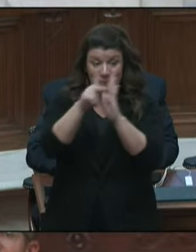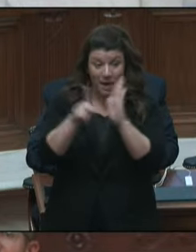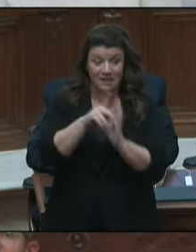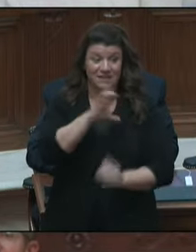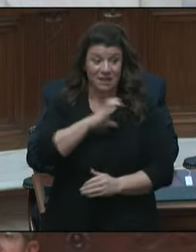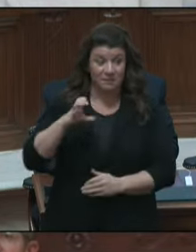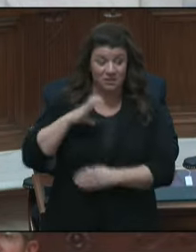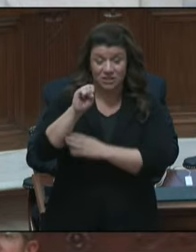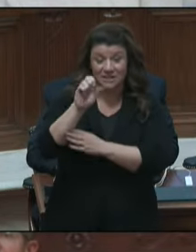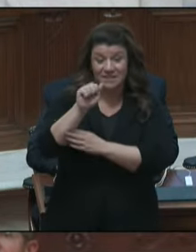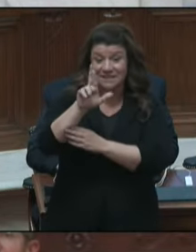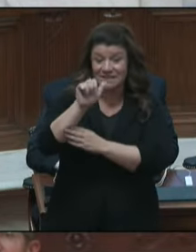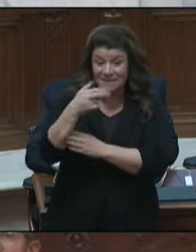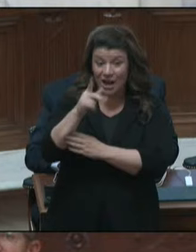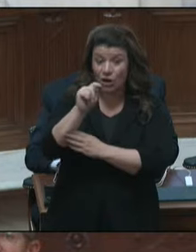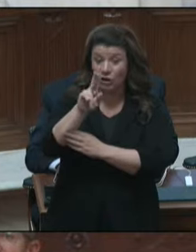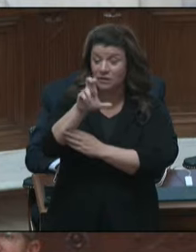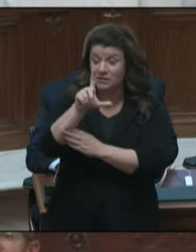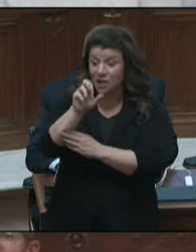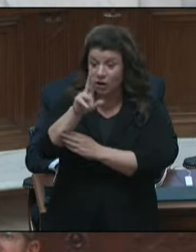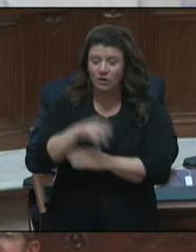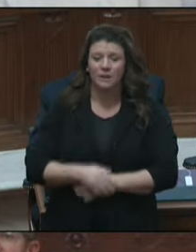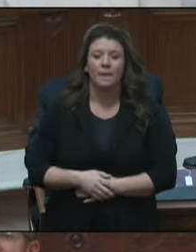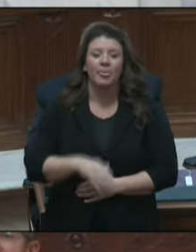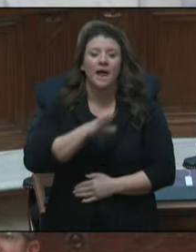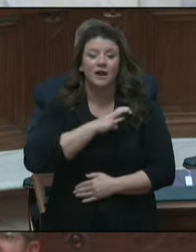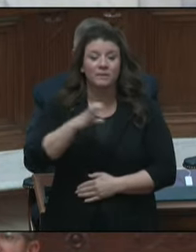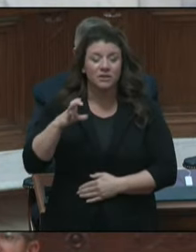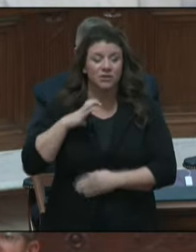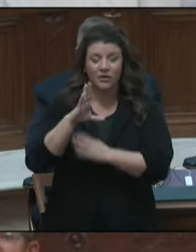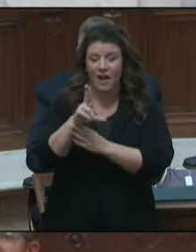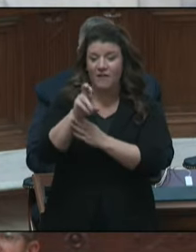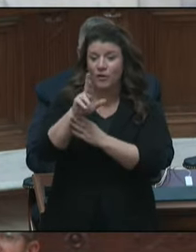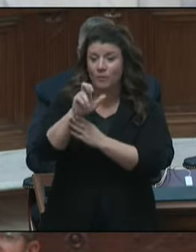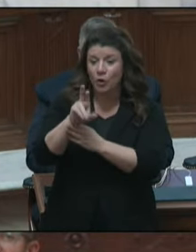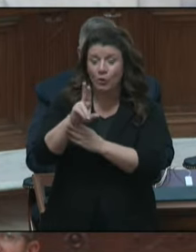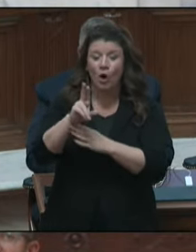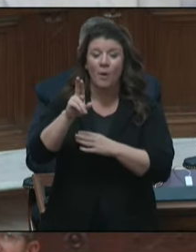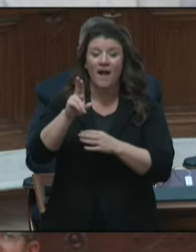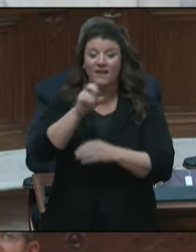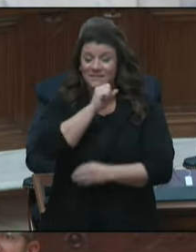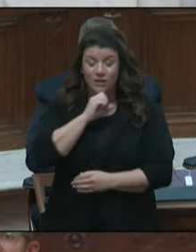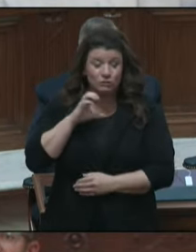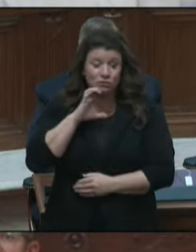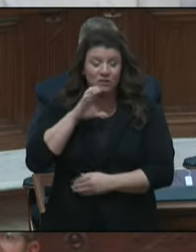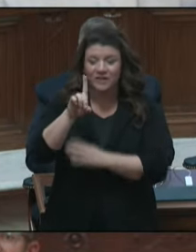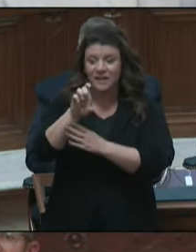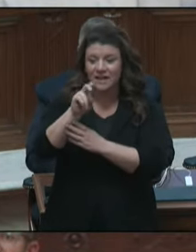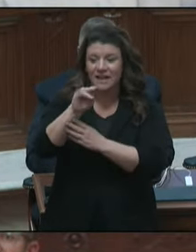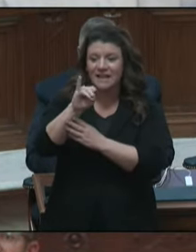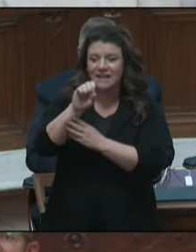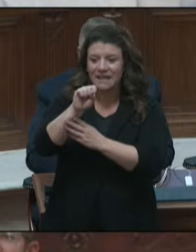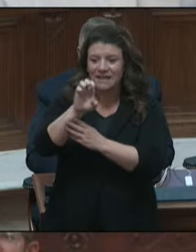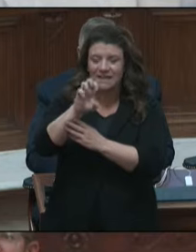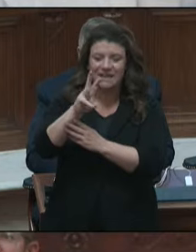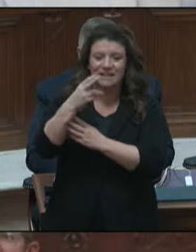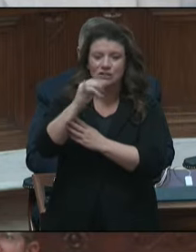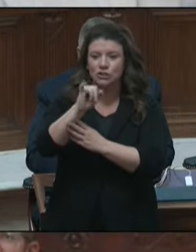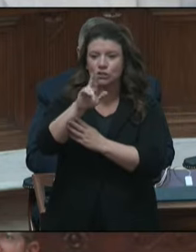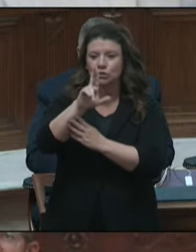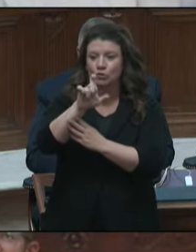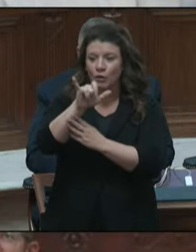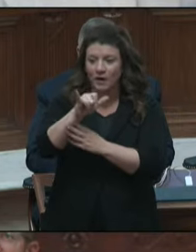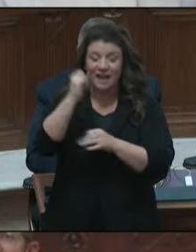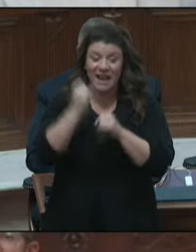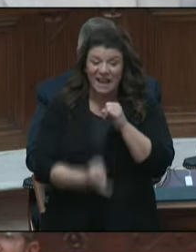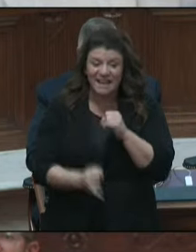Sarah Tucker. And our Commissioner of our Bureau of Senior Services, Denise Worley. And